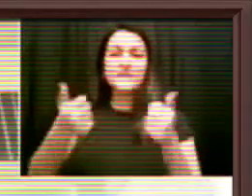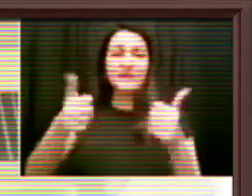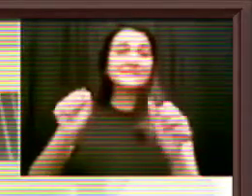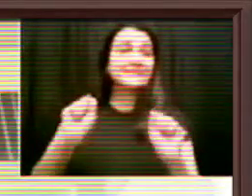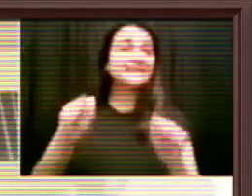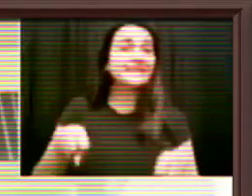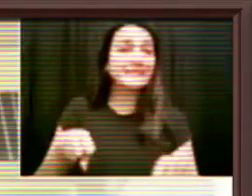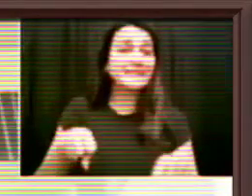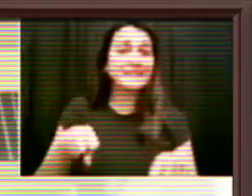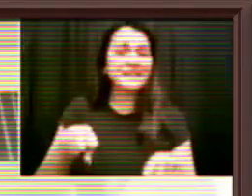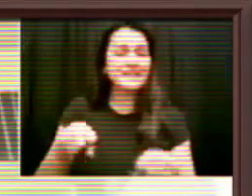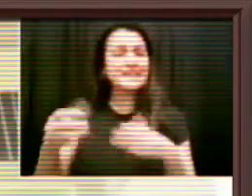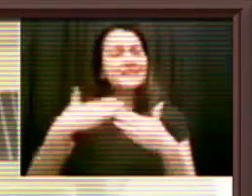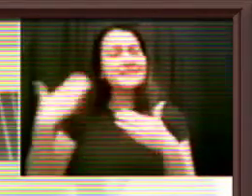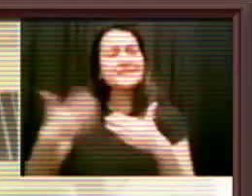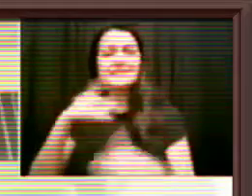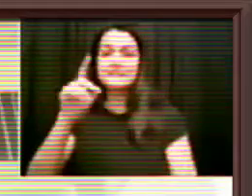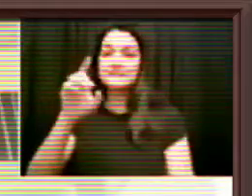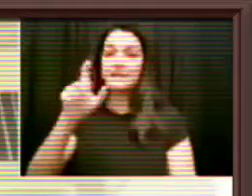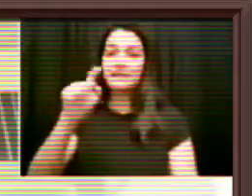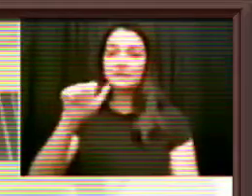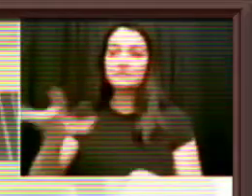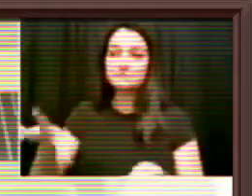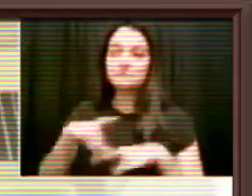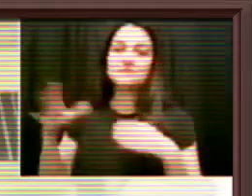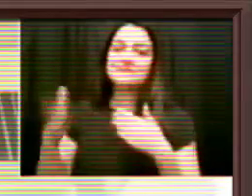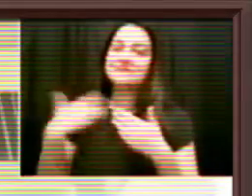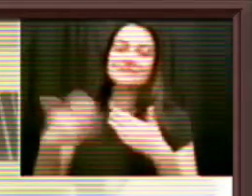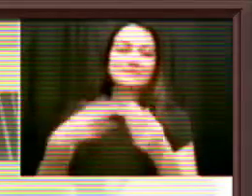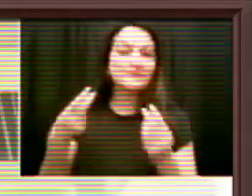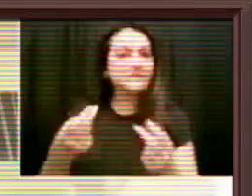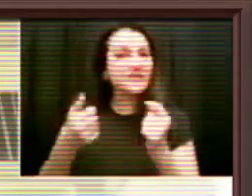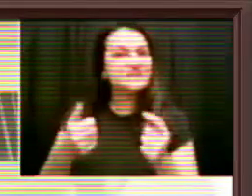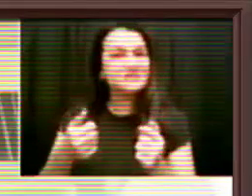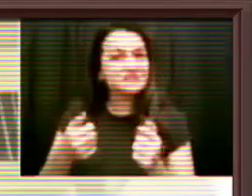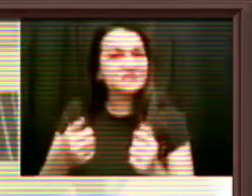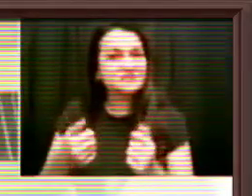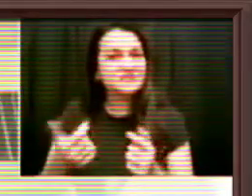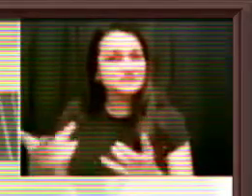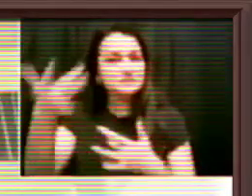should only be one source. When we say we're the number one,